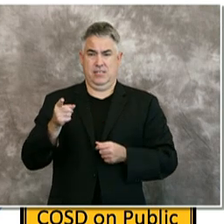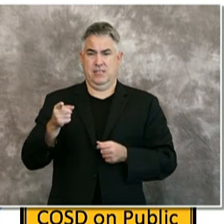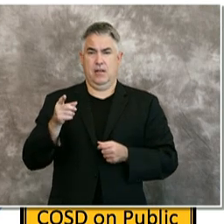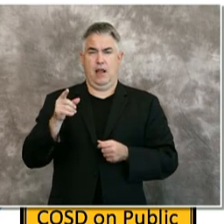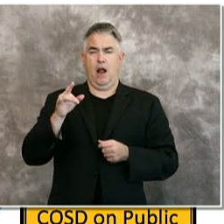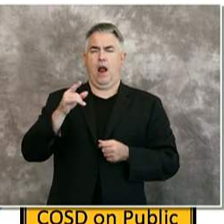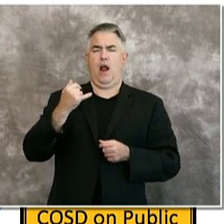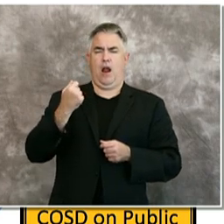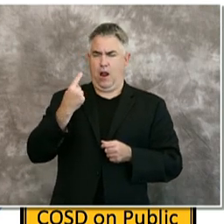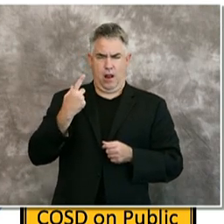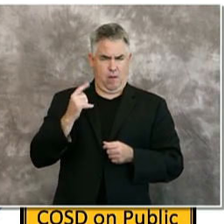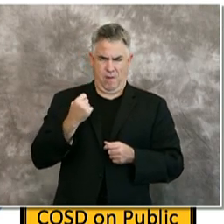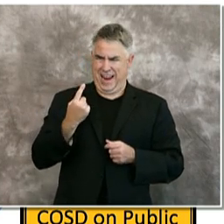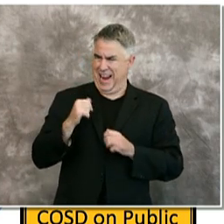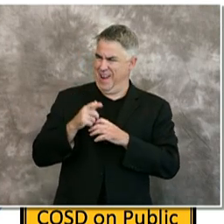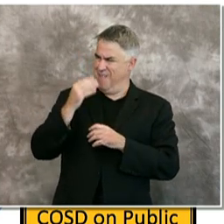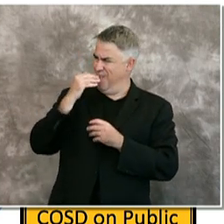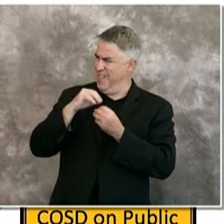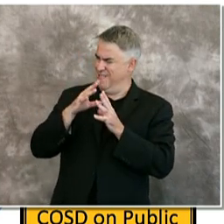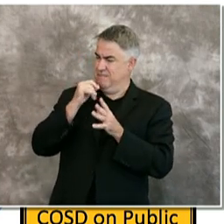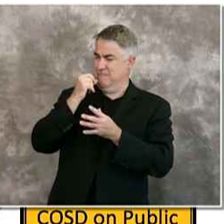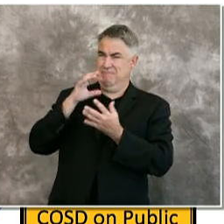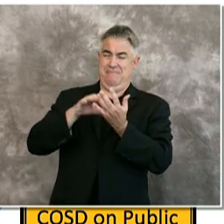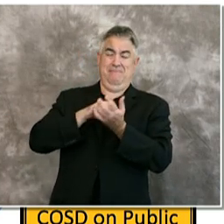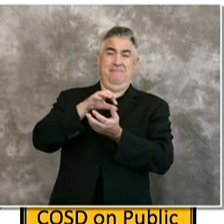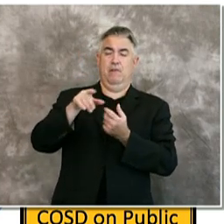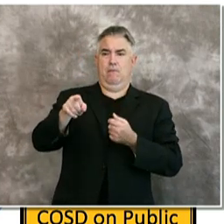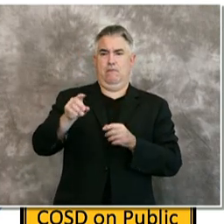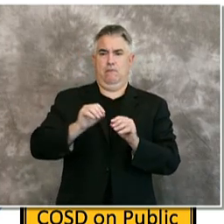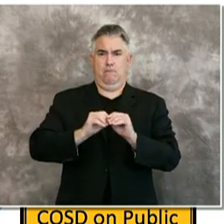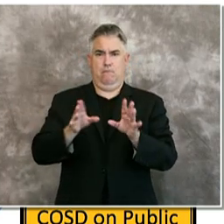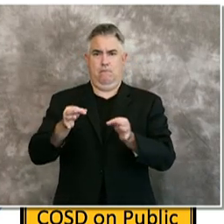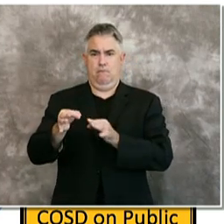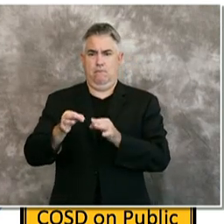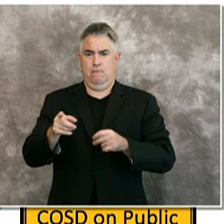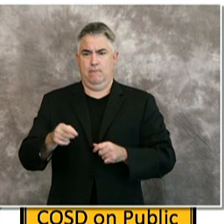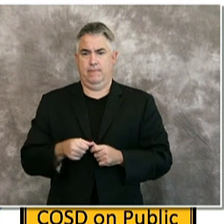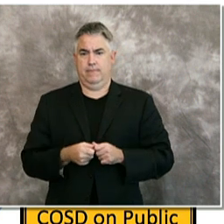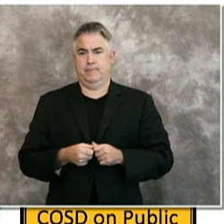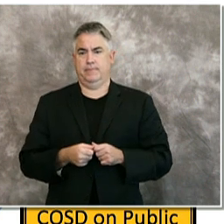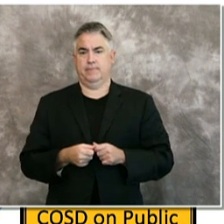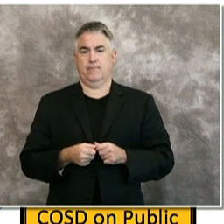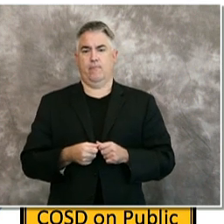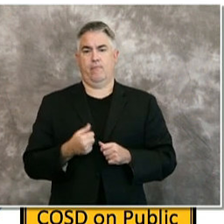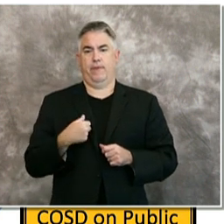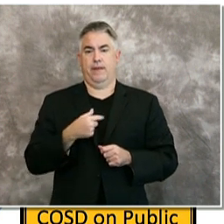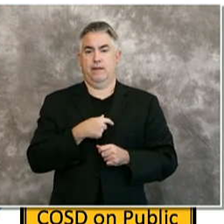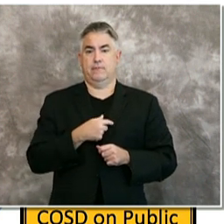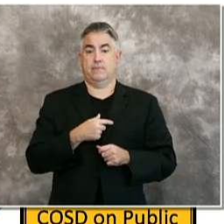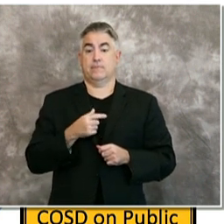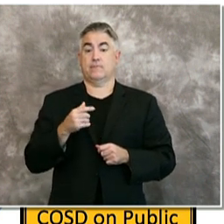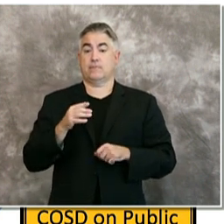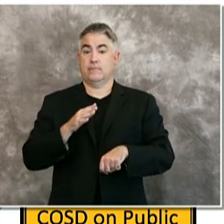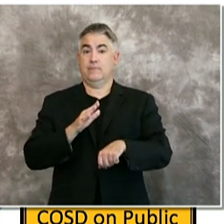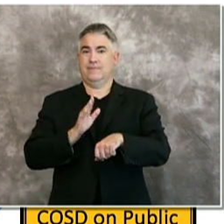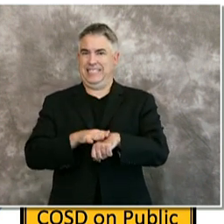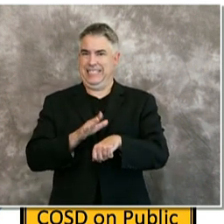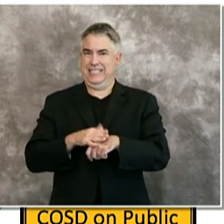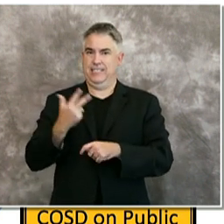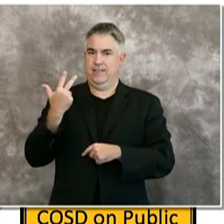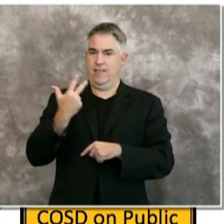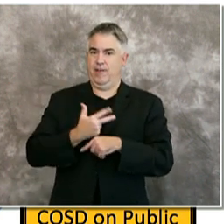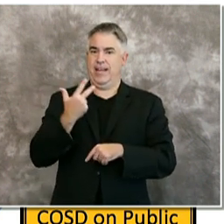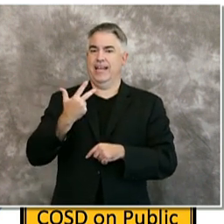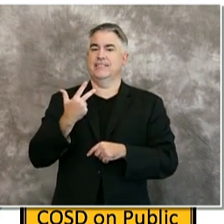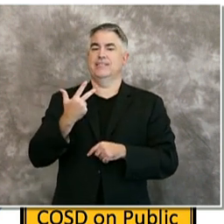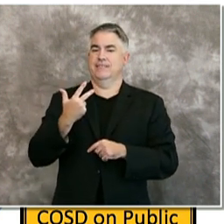understands. We were initially on, we were flagged for 3 days, then we were placed on the